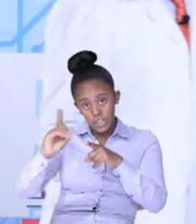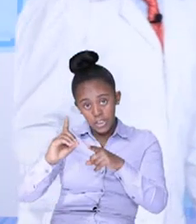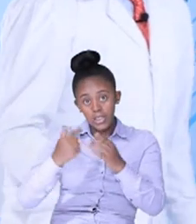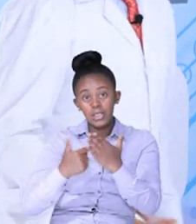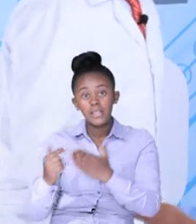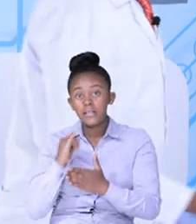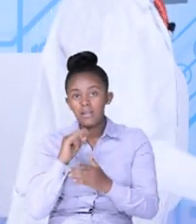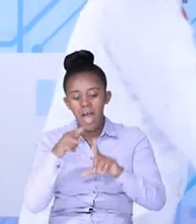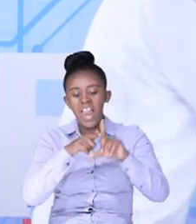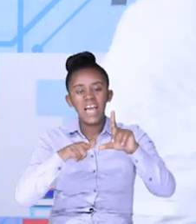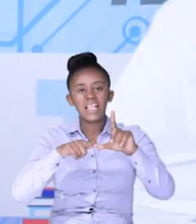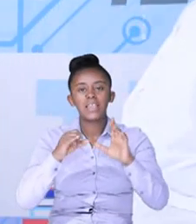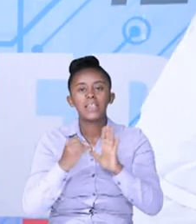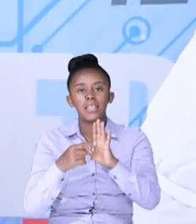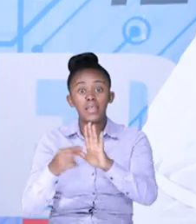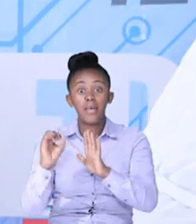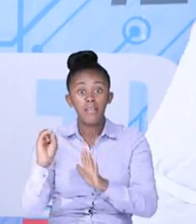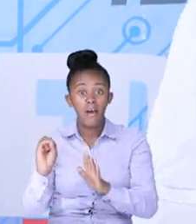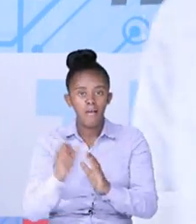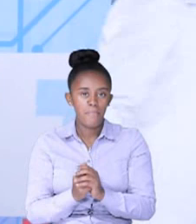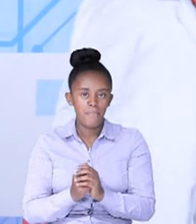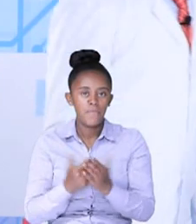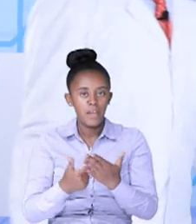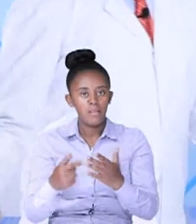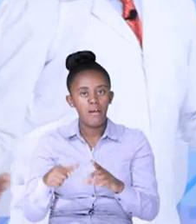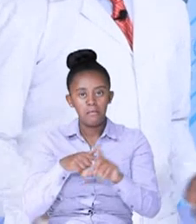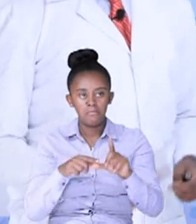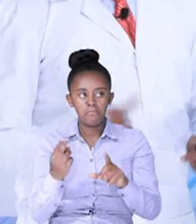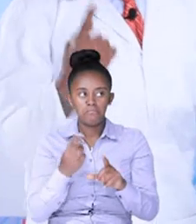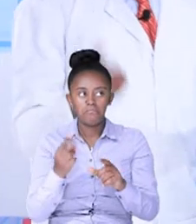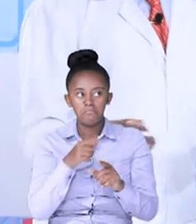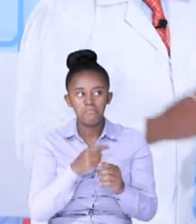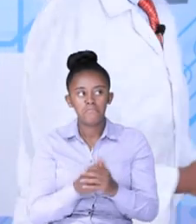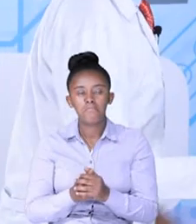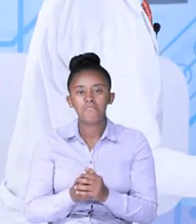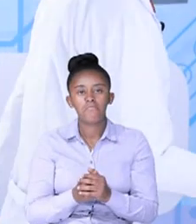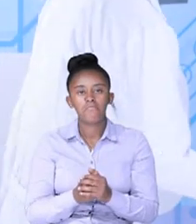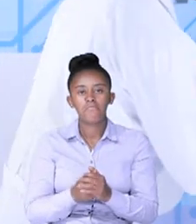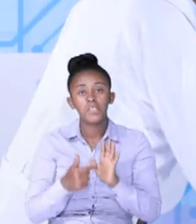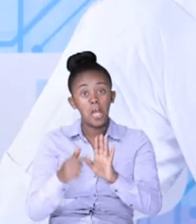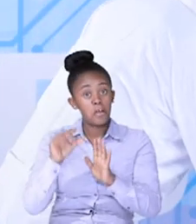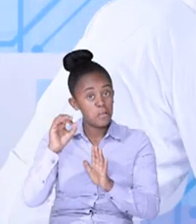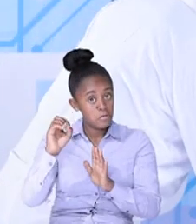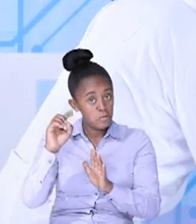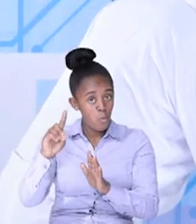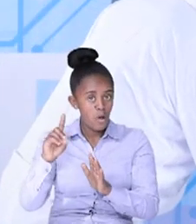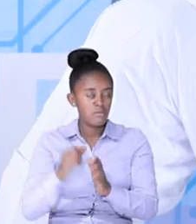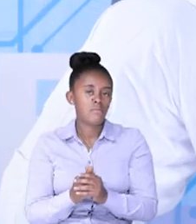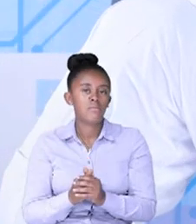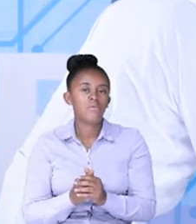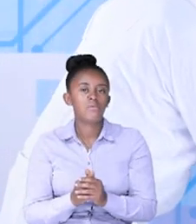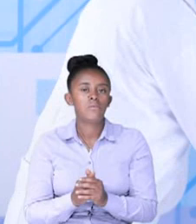angle theta. So you have to put that angle. In this case, it's 90, so sine 90 is 1. Sine 90 is 1. So we